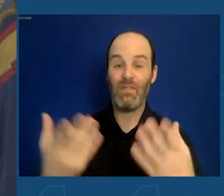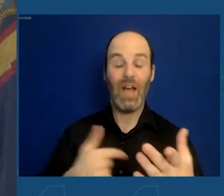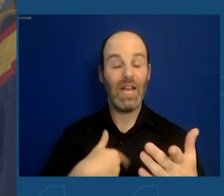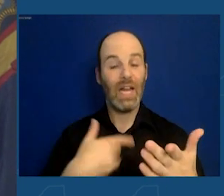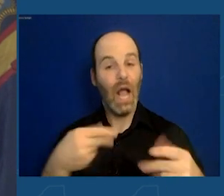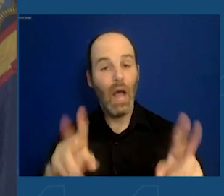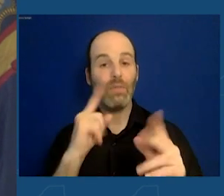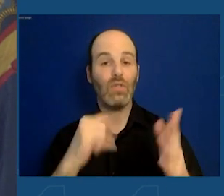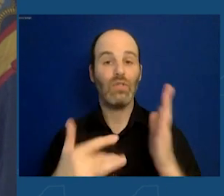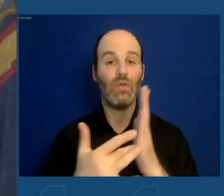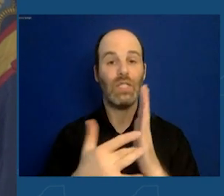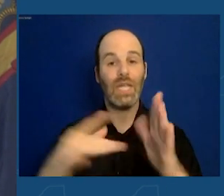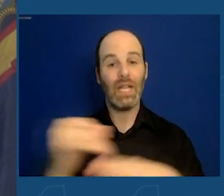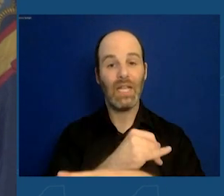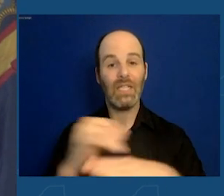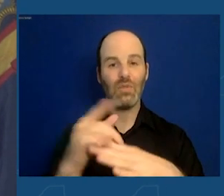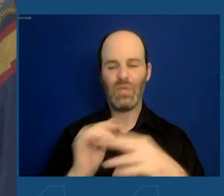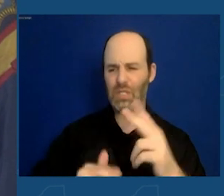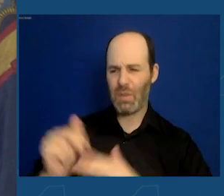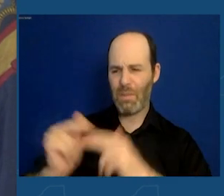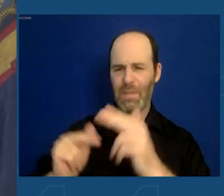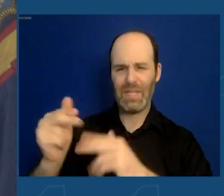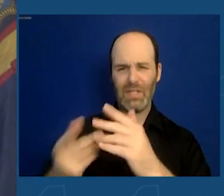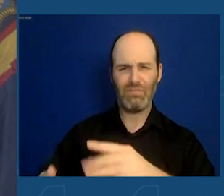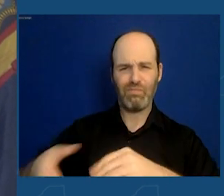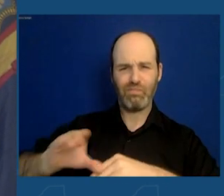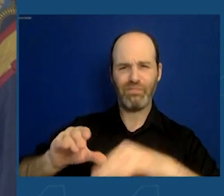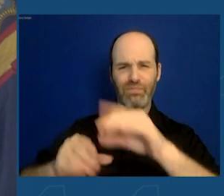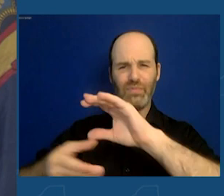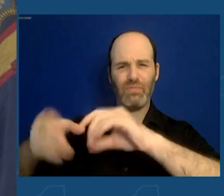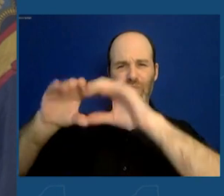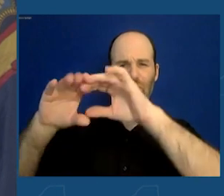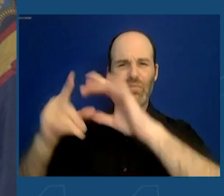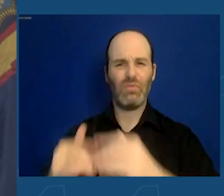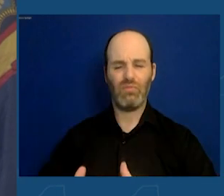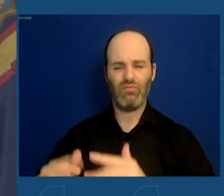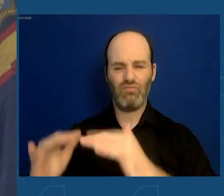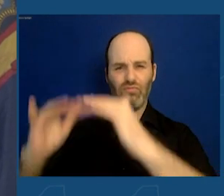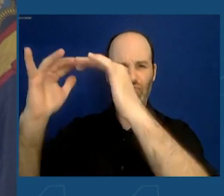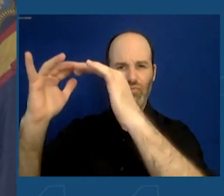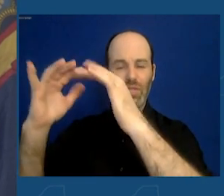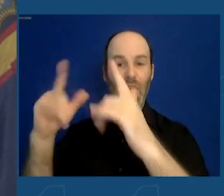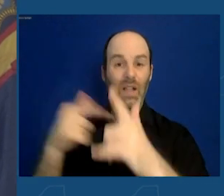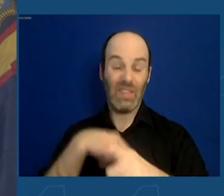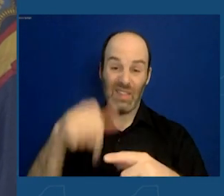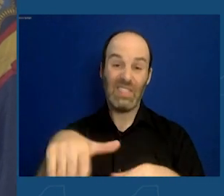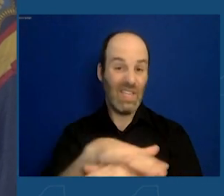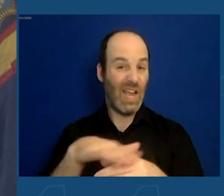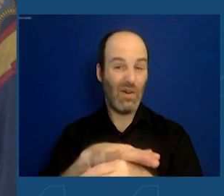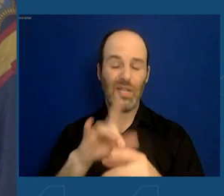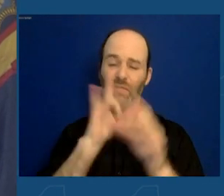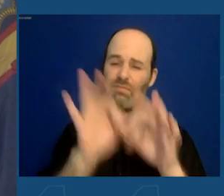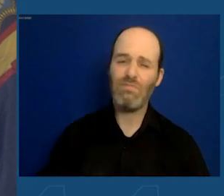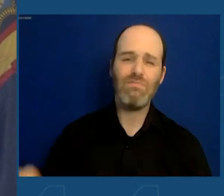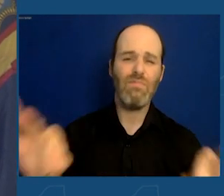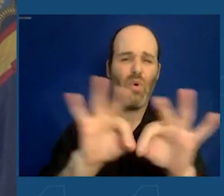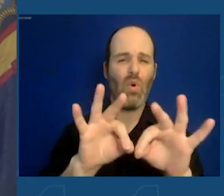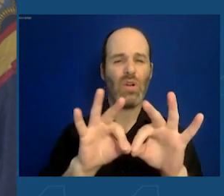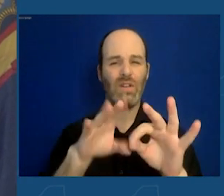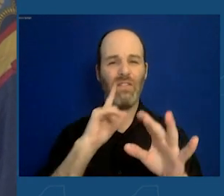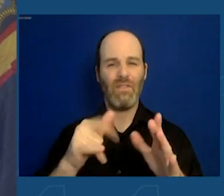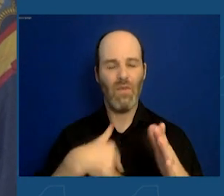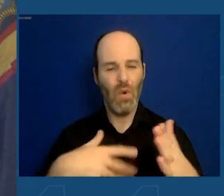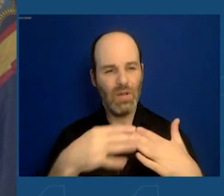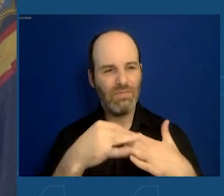build upon the existing progress, this site plays a crucial role in shaping the region into an emerging leader in